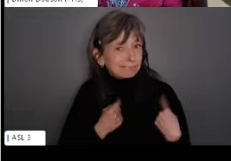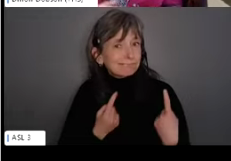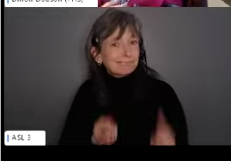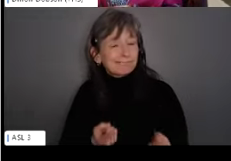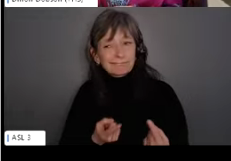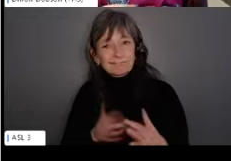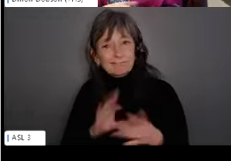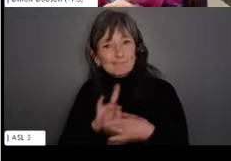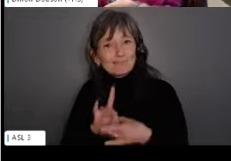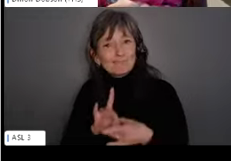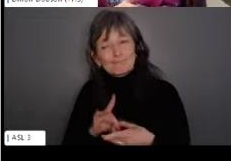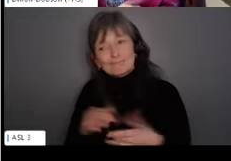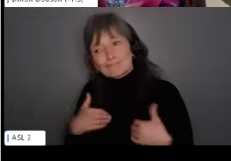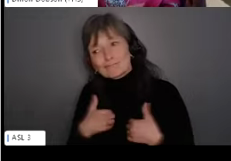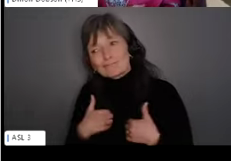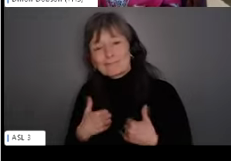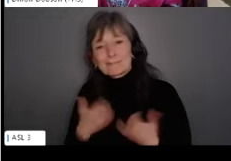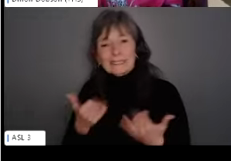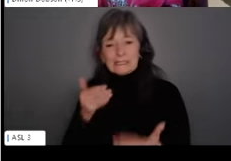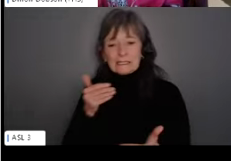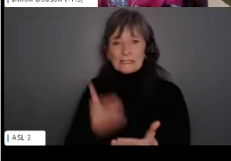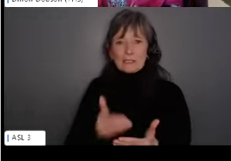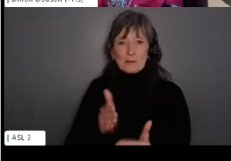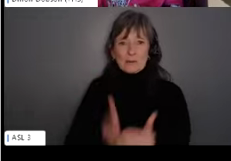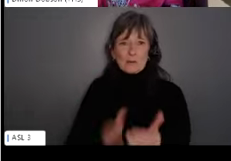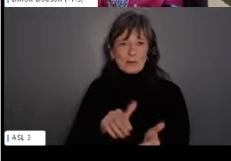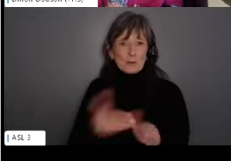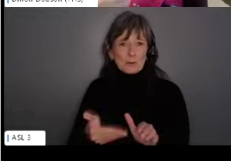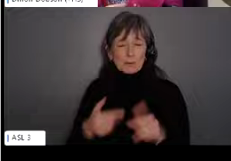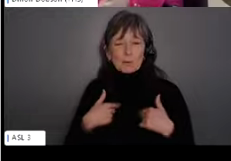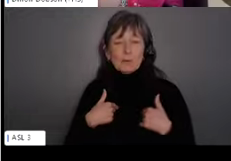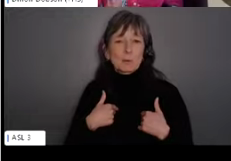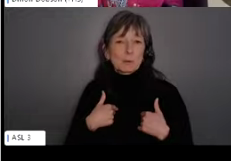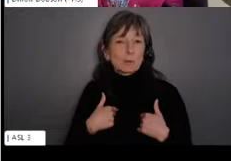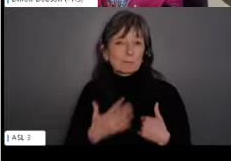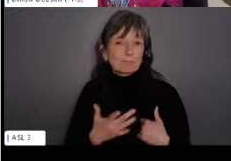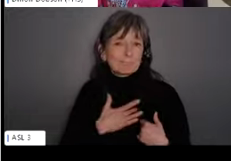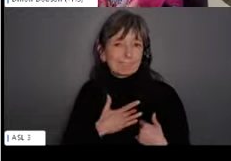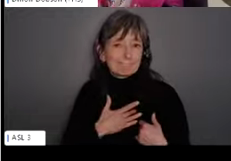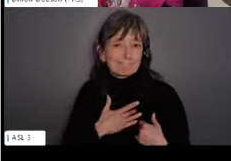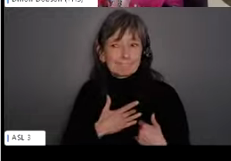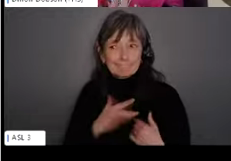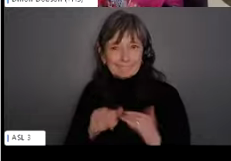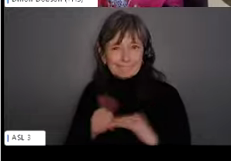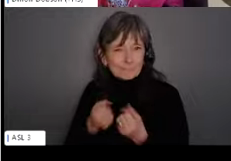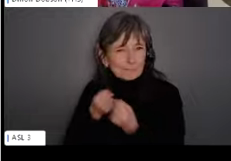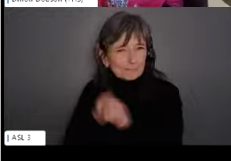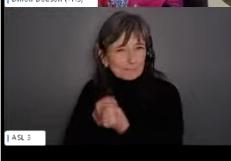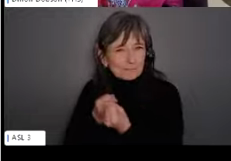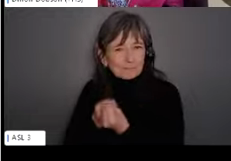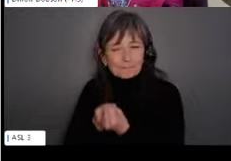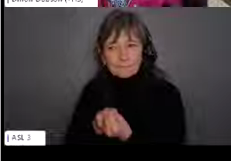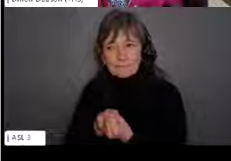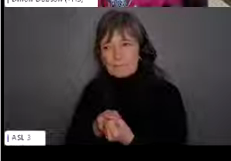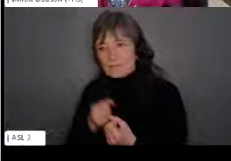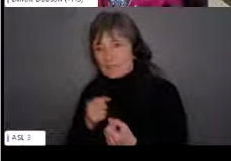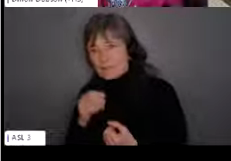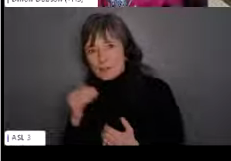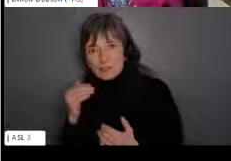And being faced with end of life of your pet can have profound emotional impact. So how are we supporting our older adults in that